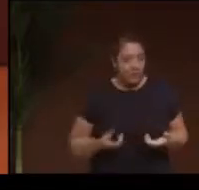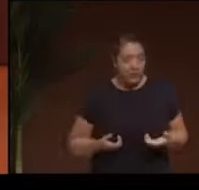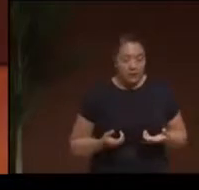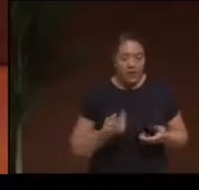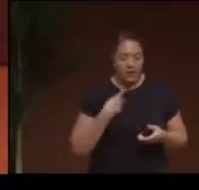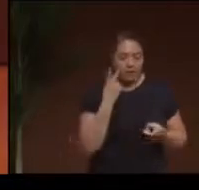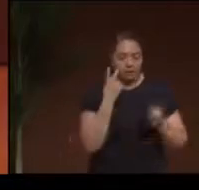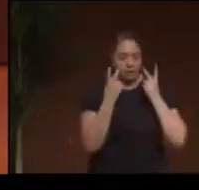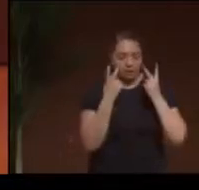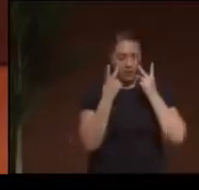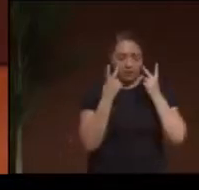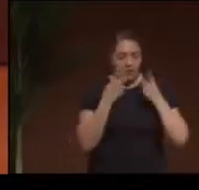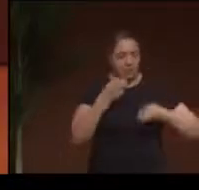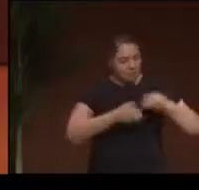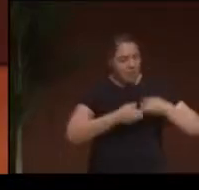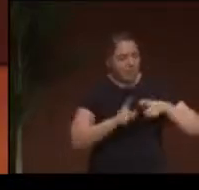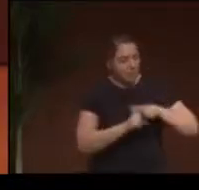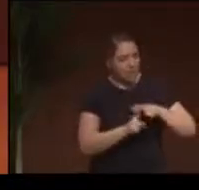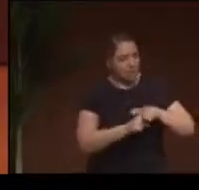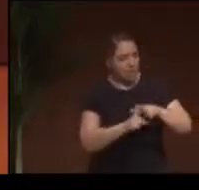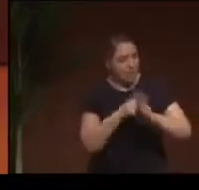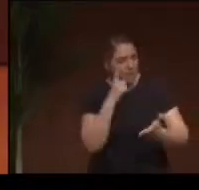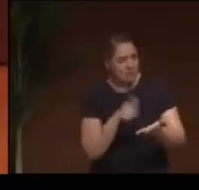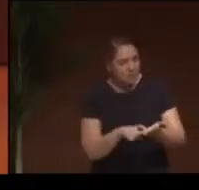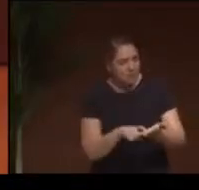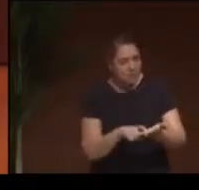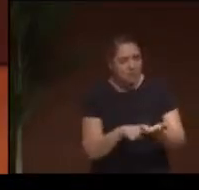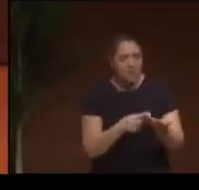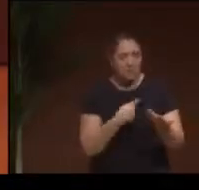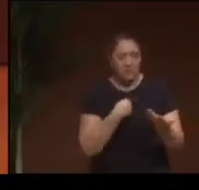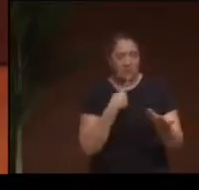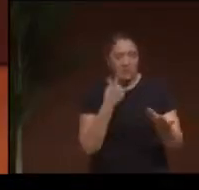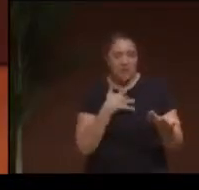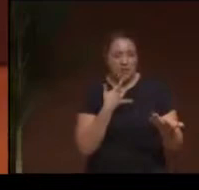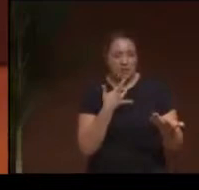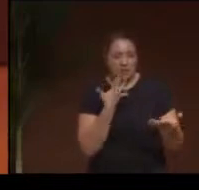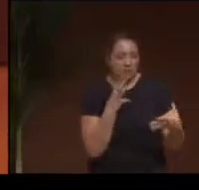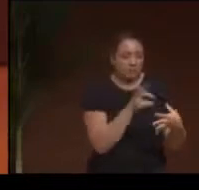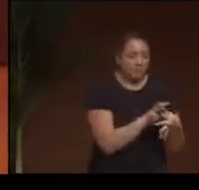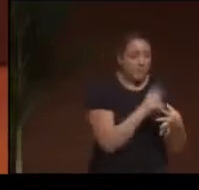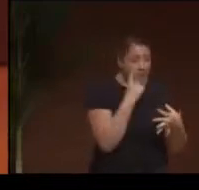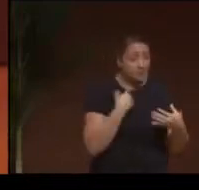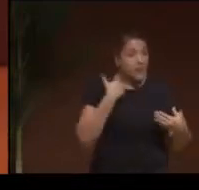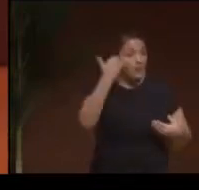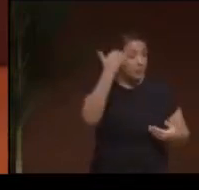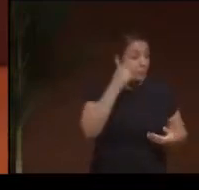I saw the problems that were beginning to arise. So I gravitated to these guys because I was very familiar with North American